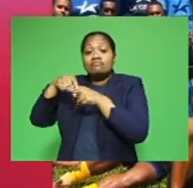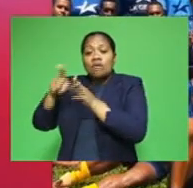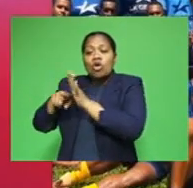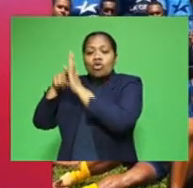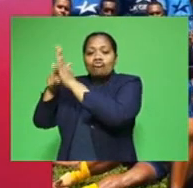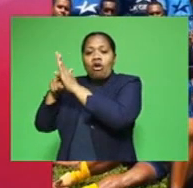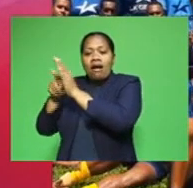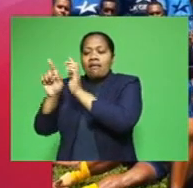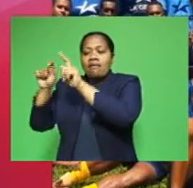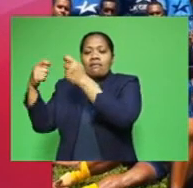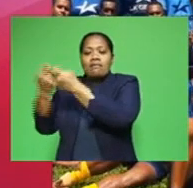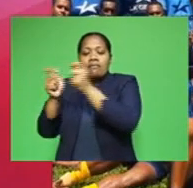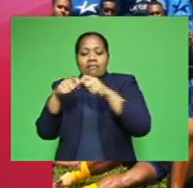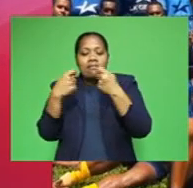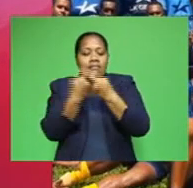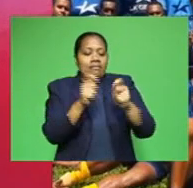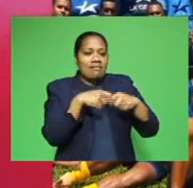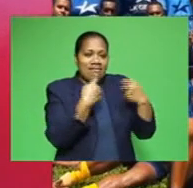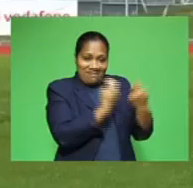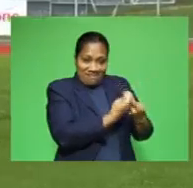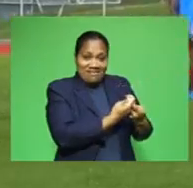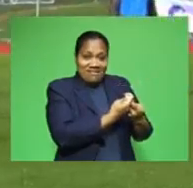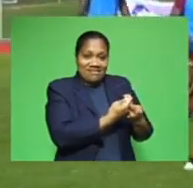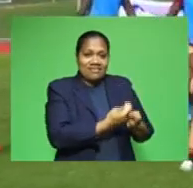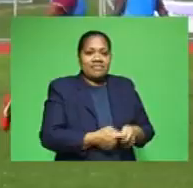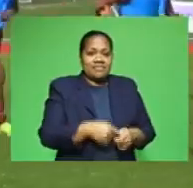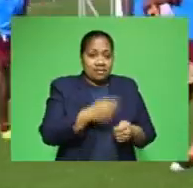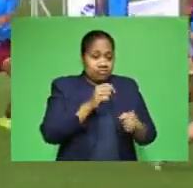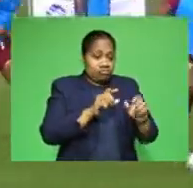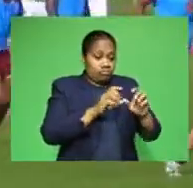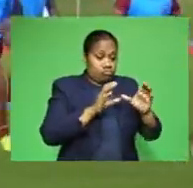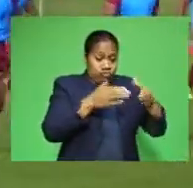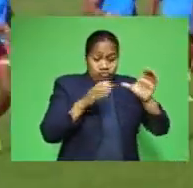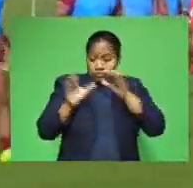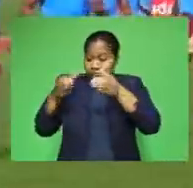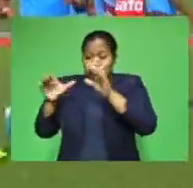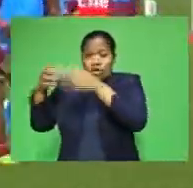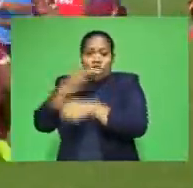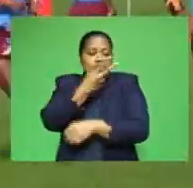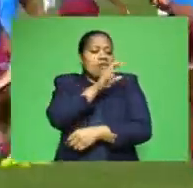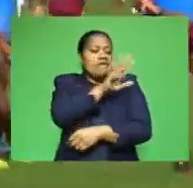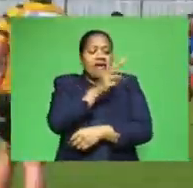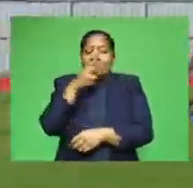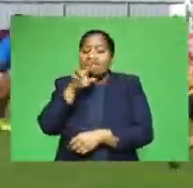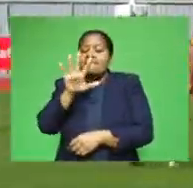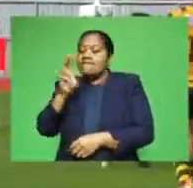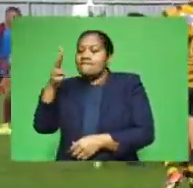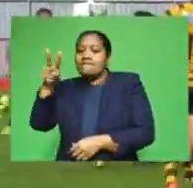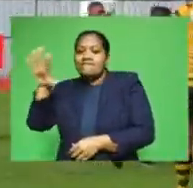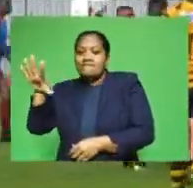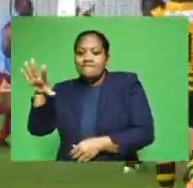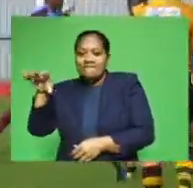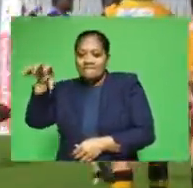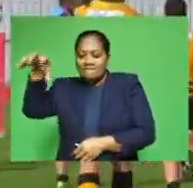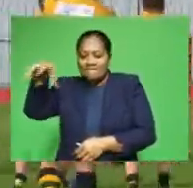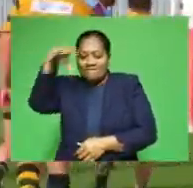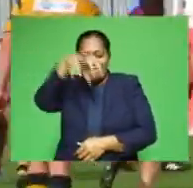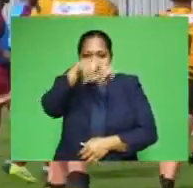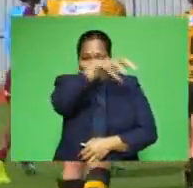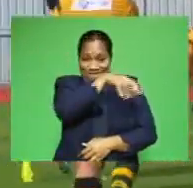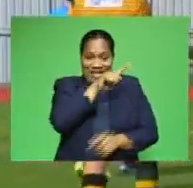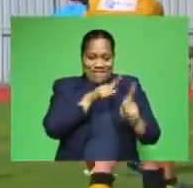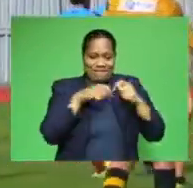three squads will consist of around 25 players each, and they will all sort of be trained under the guidance